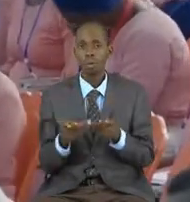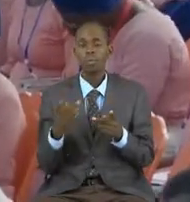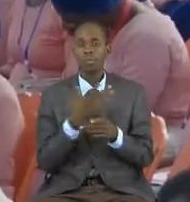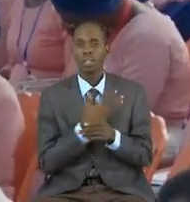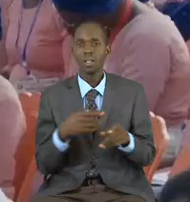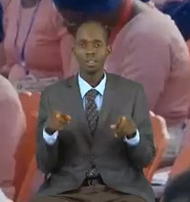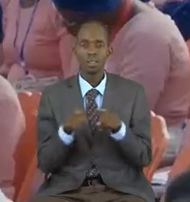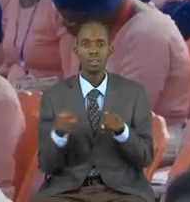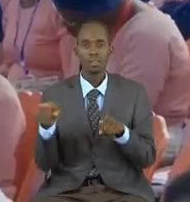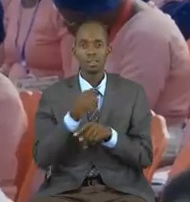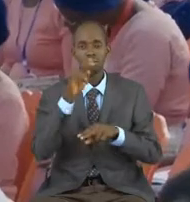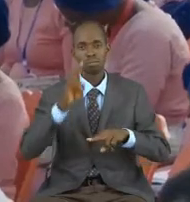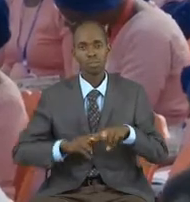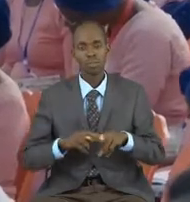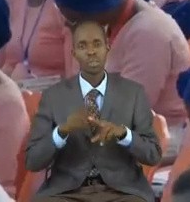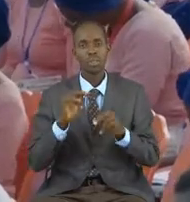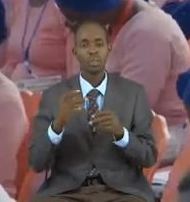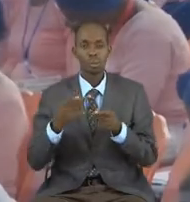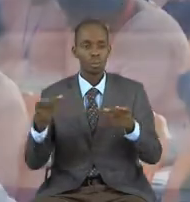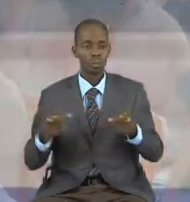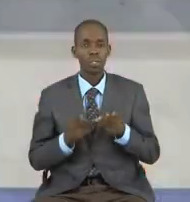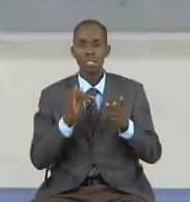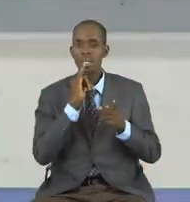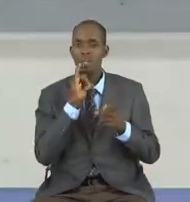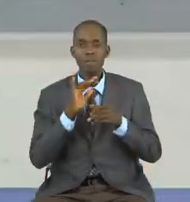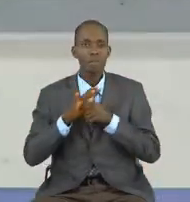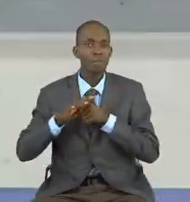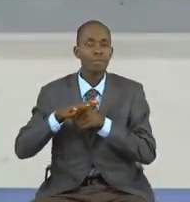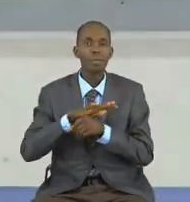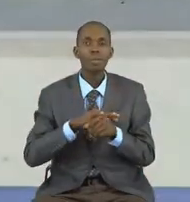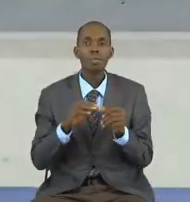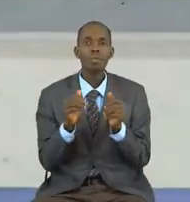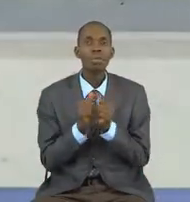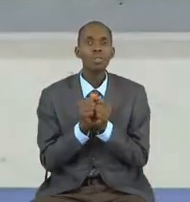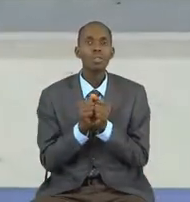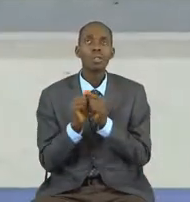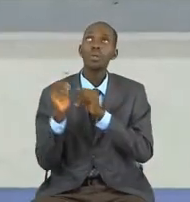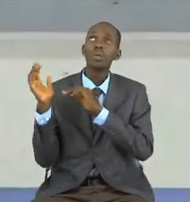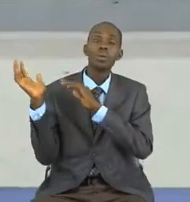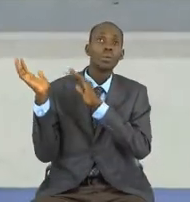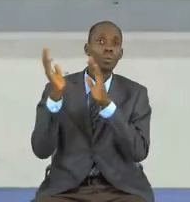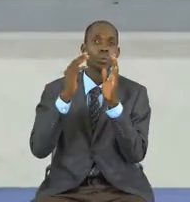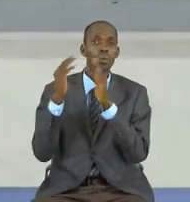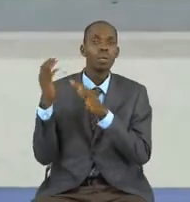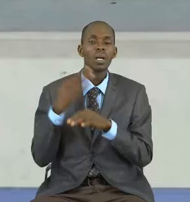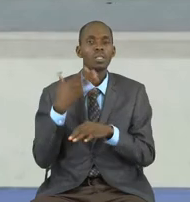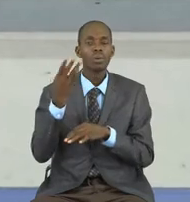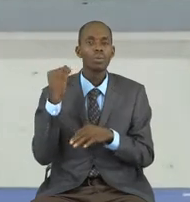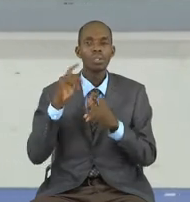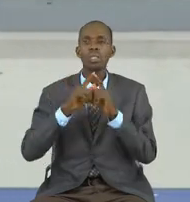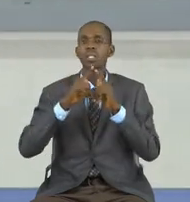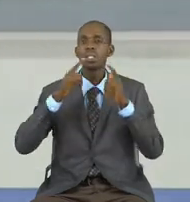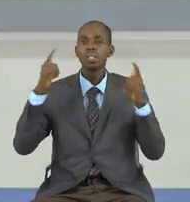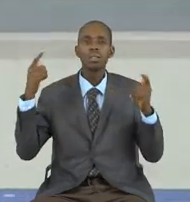building was filled with wind. And there was a great noise, and